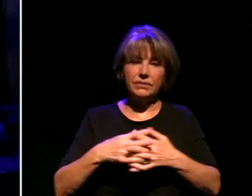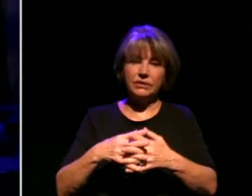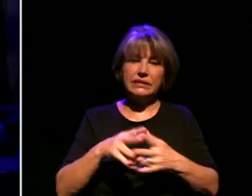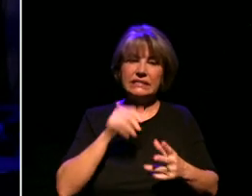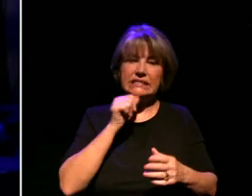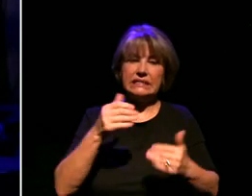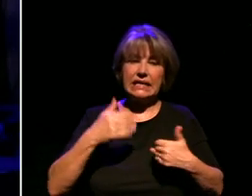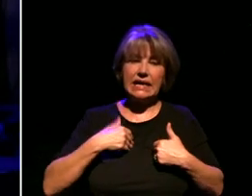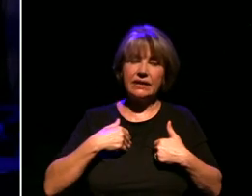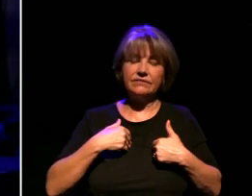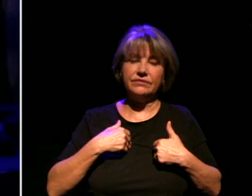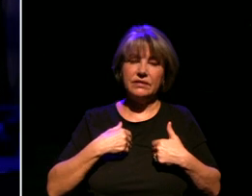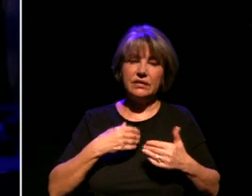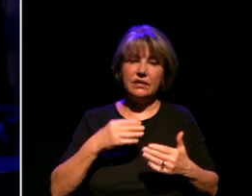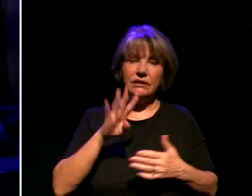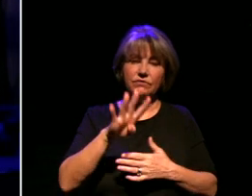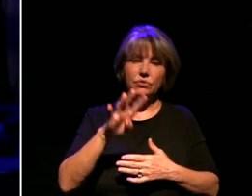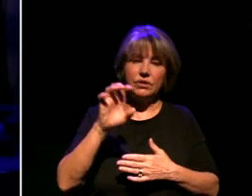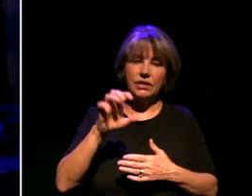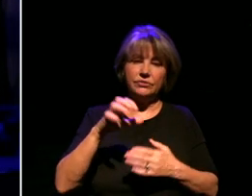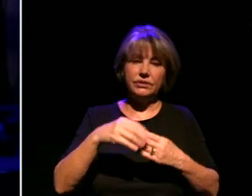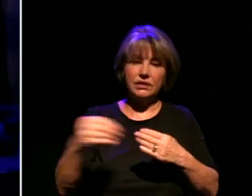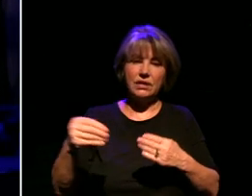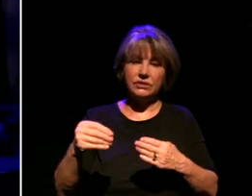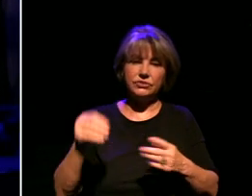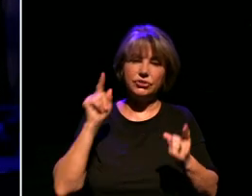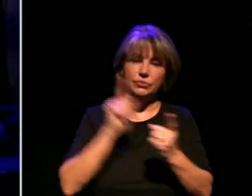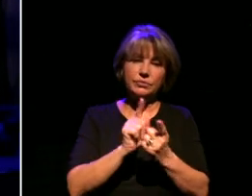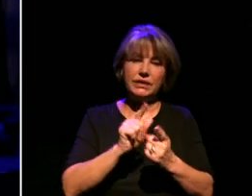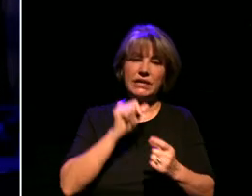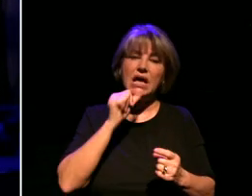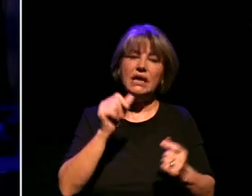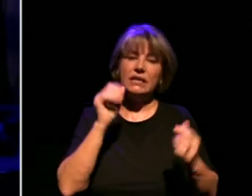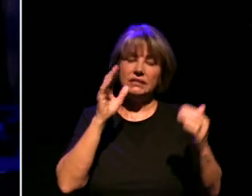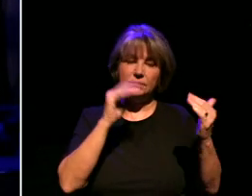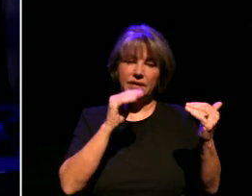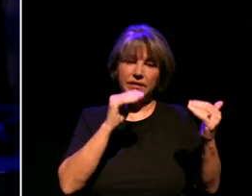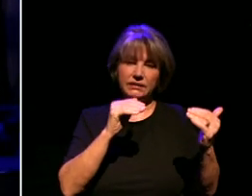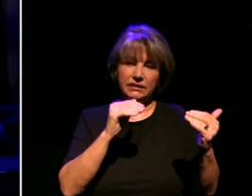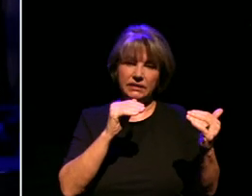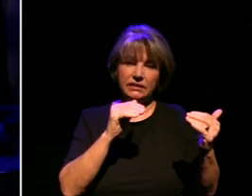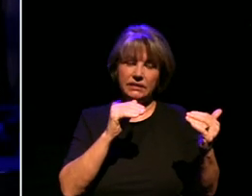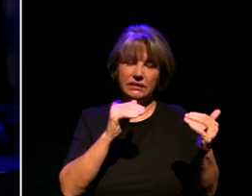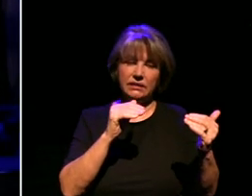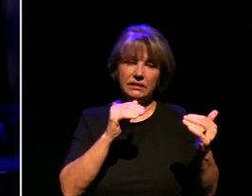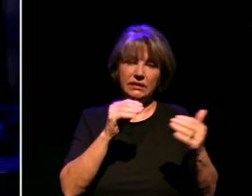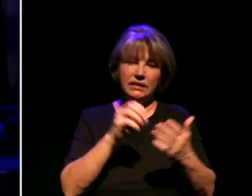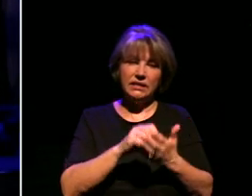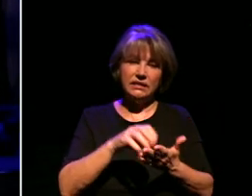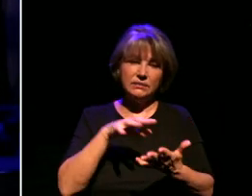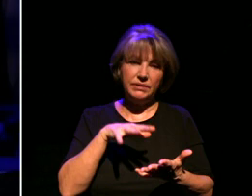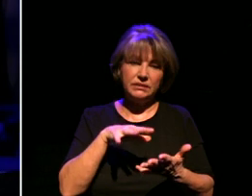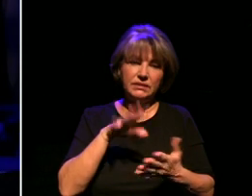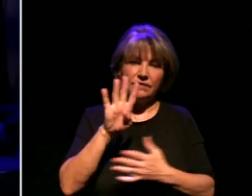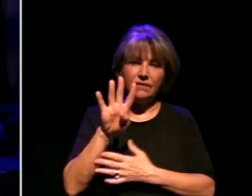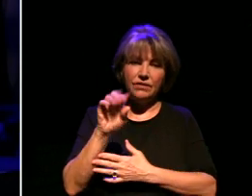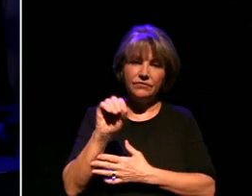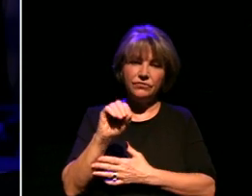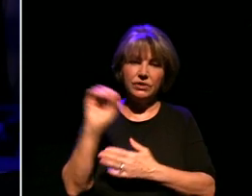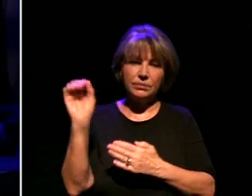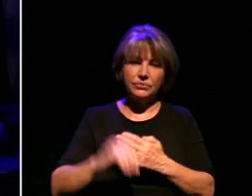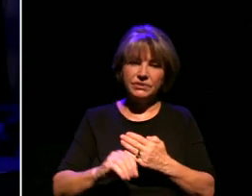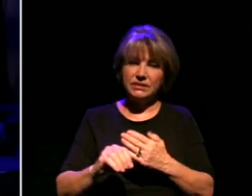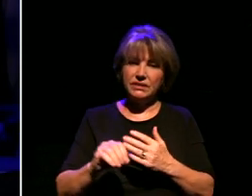an unexpected expense. And so that's a daunting figure. How many millions of people, 40% of our